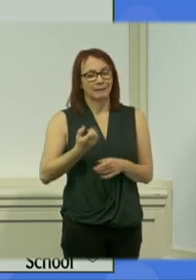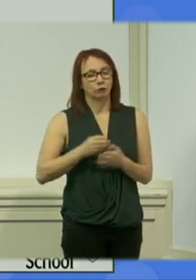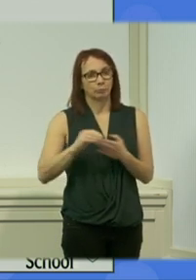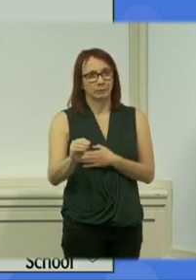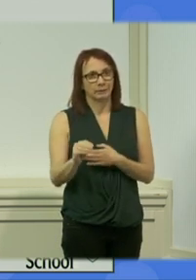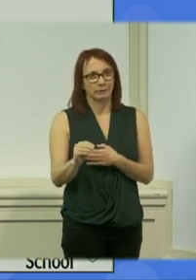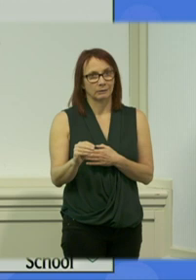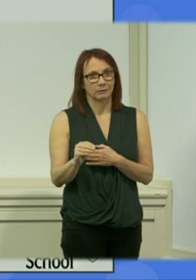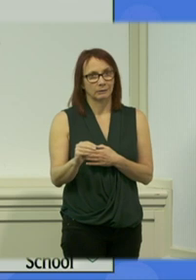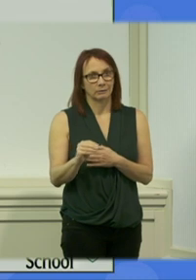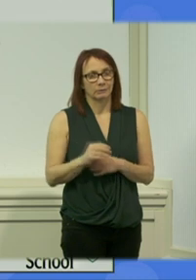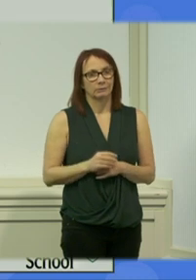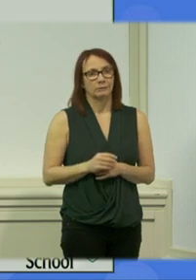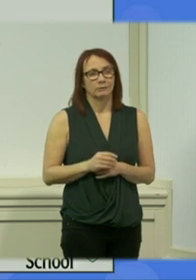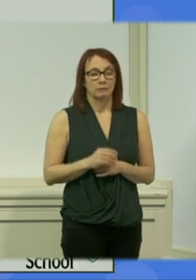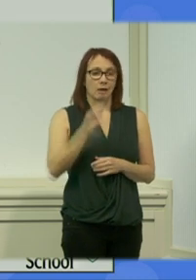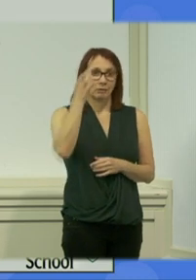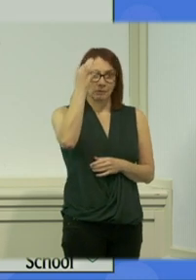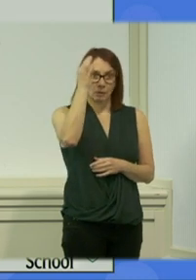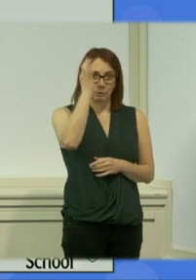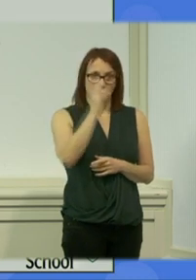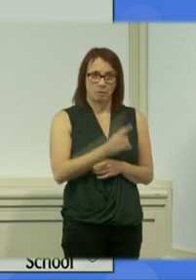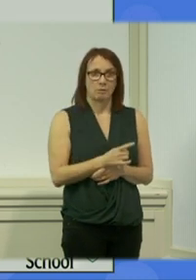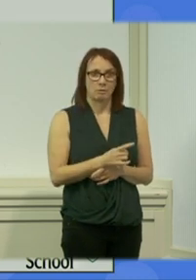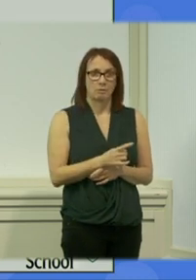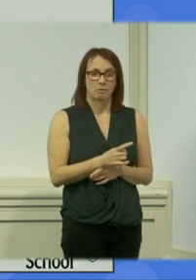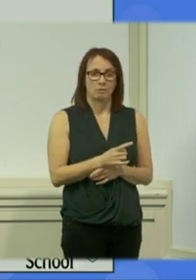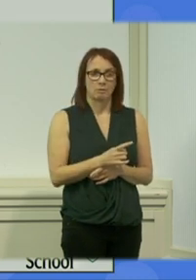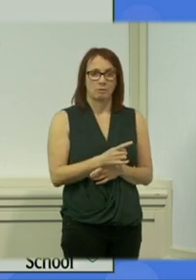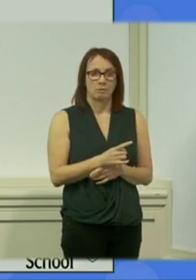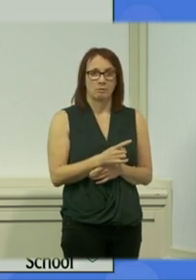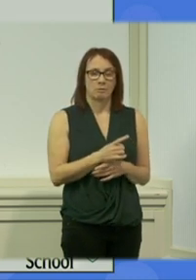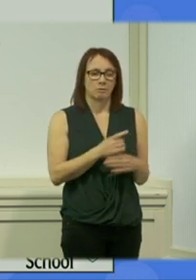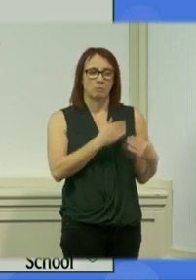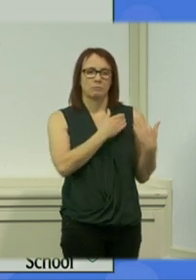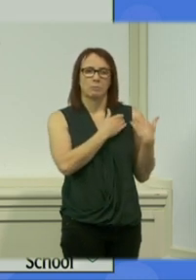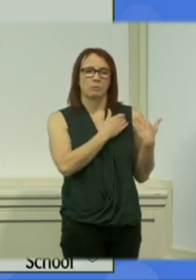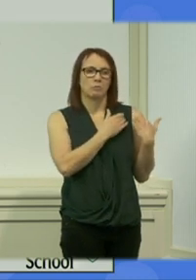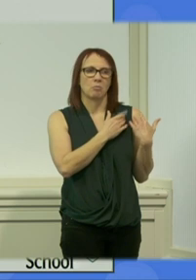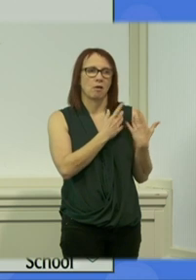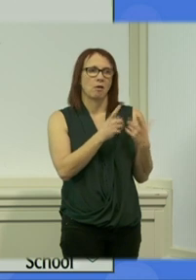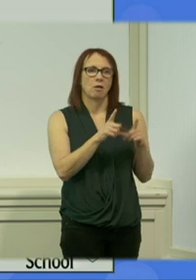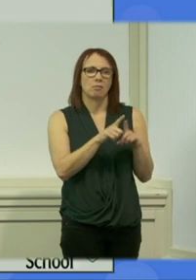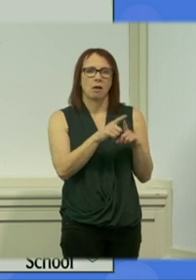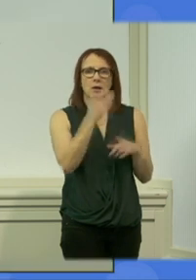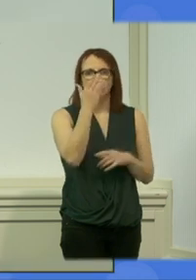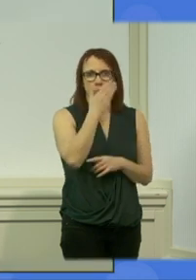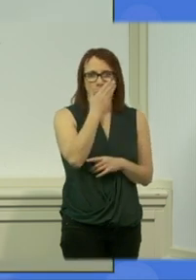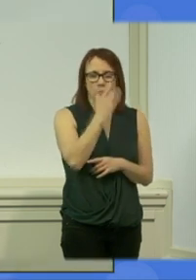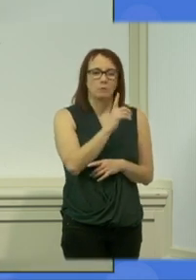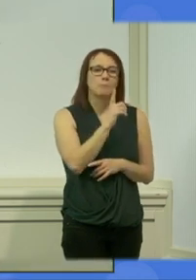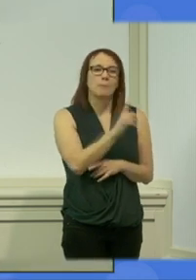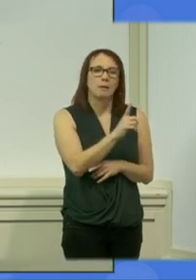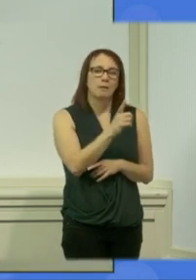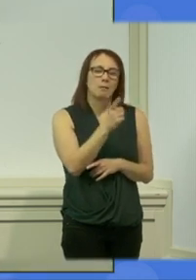you're a pensioner. And local councils are responsible for things like schools, although they get